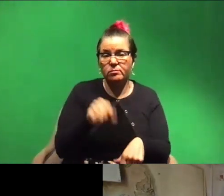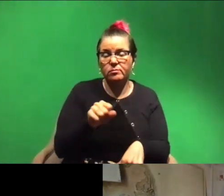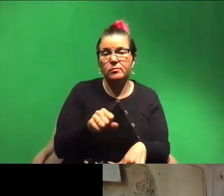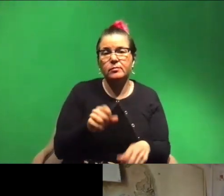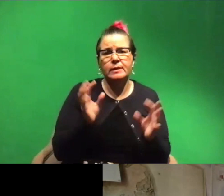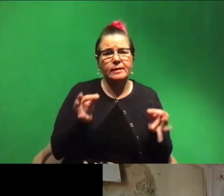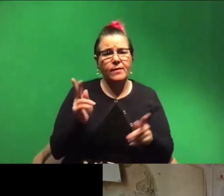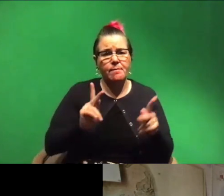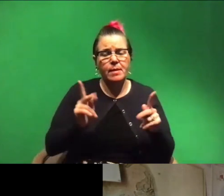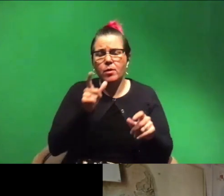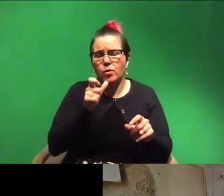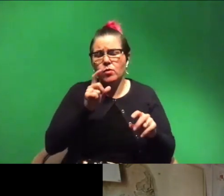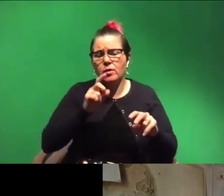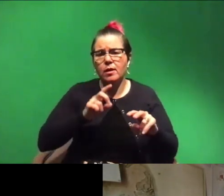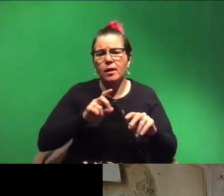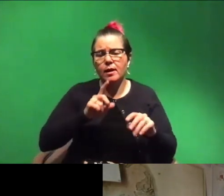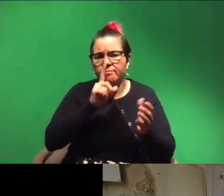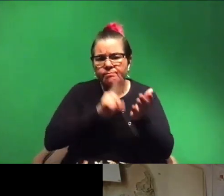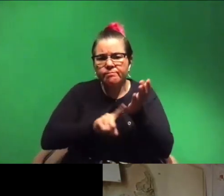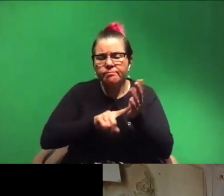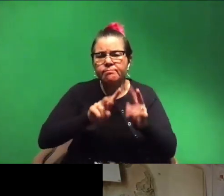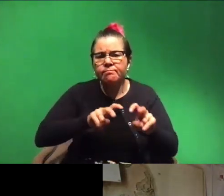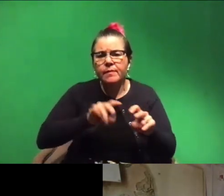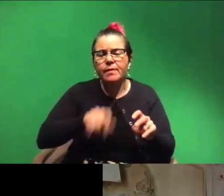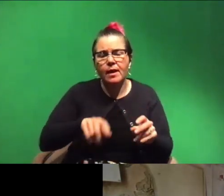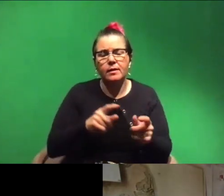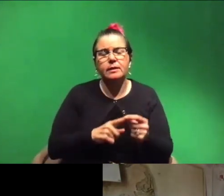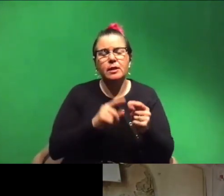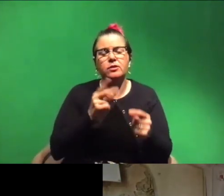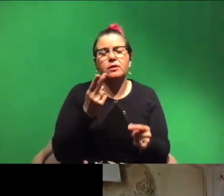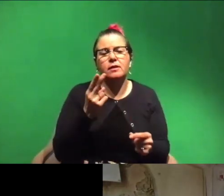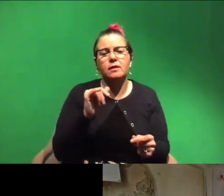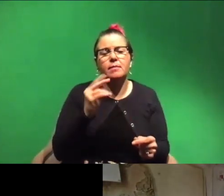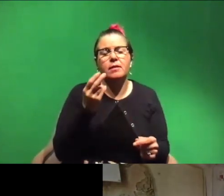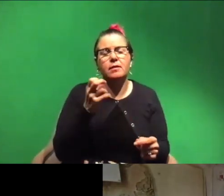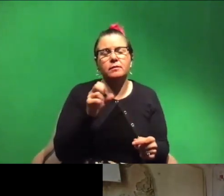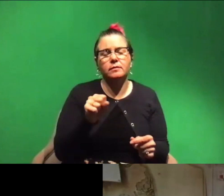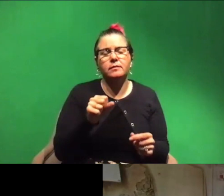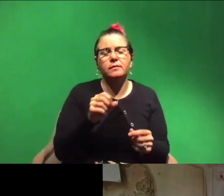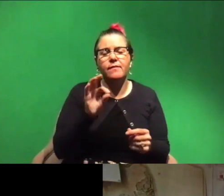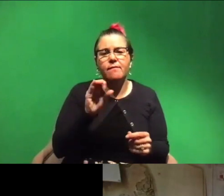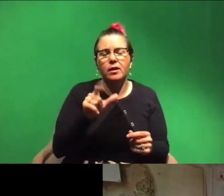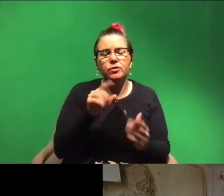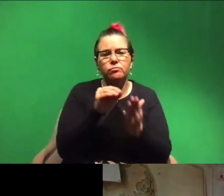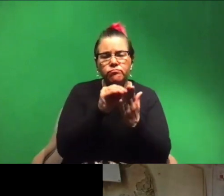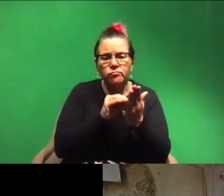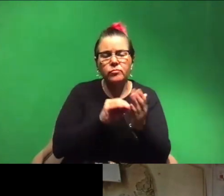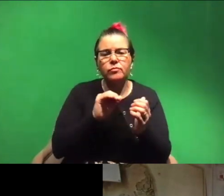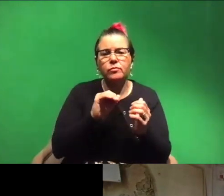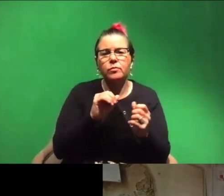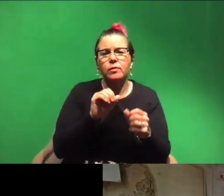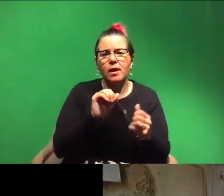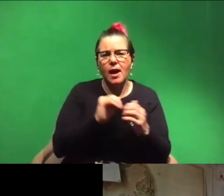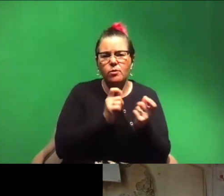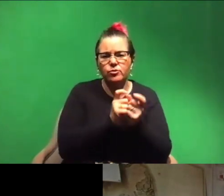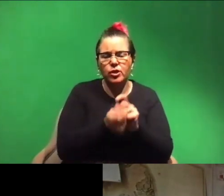who look into that, especially in the Himalayas, to kind of, yeah, see how fossil records work and everything changes. But yeah,